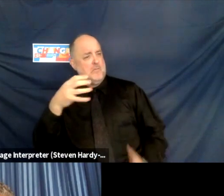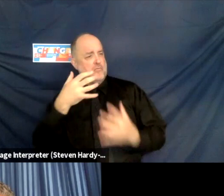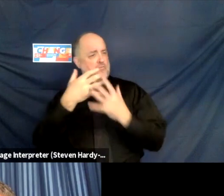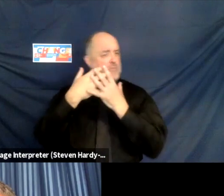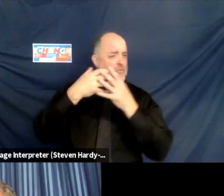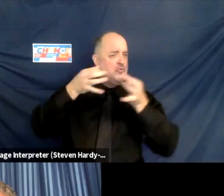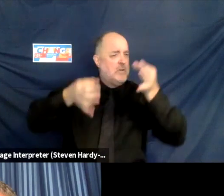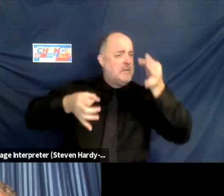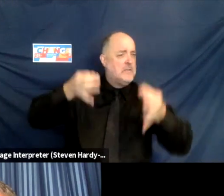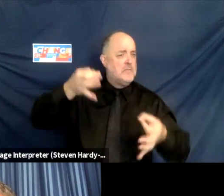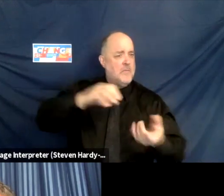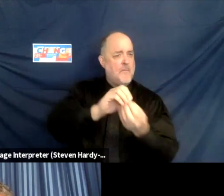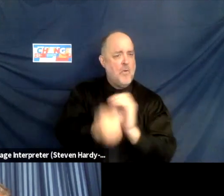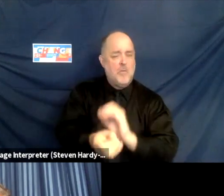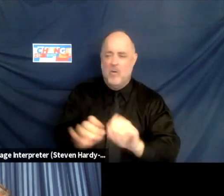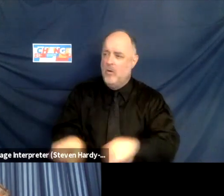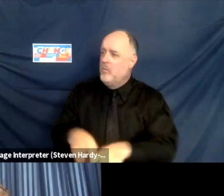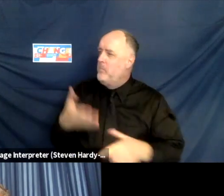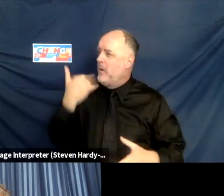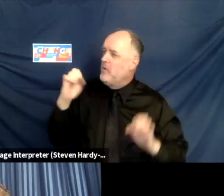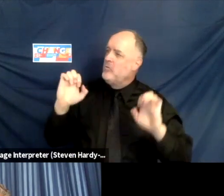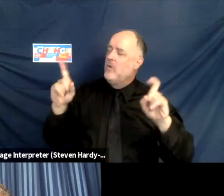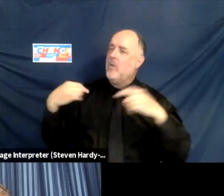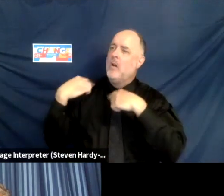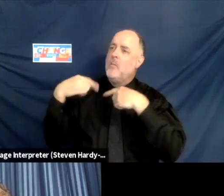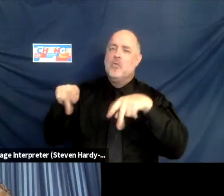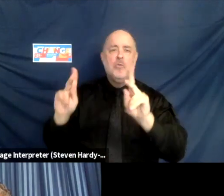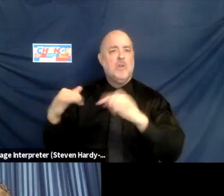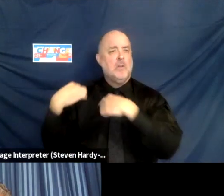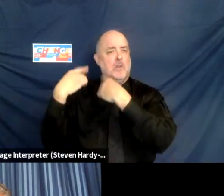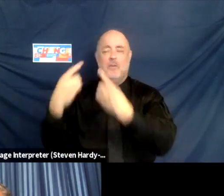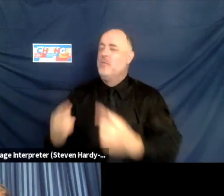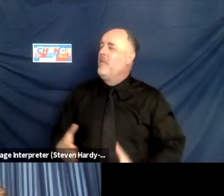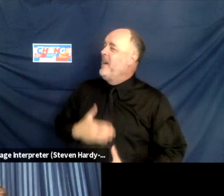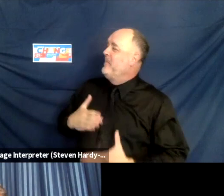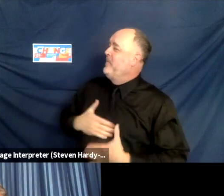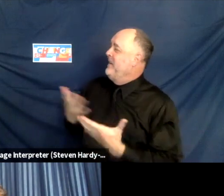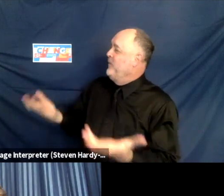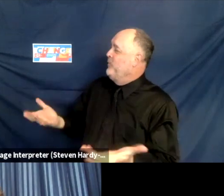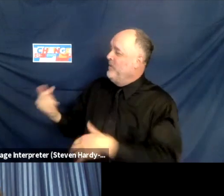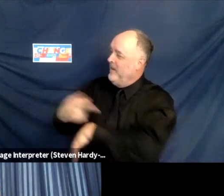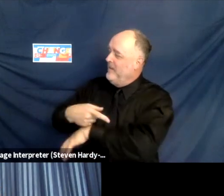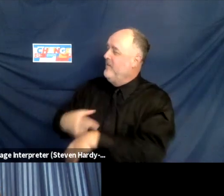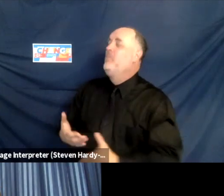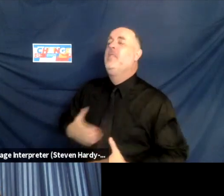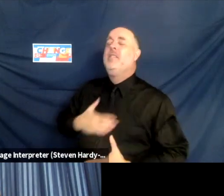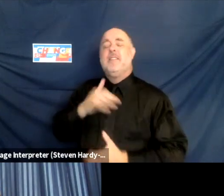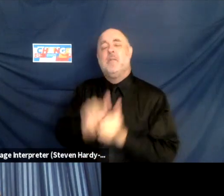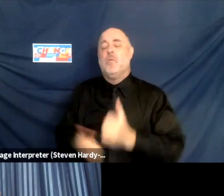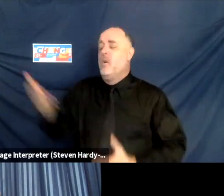expanded youth programs, and better educational opportunities. And we are so happy to have you here today with us. Please, everyone, welcome